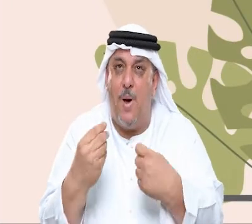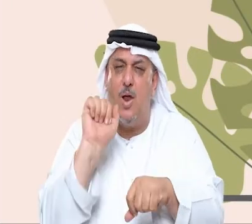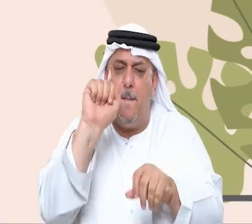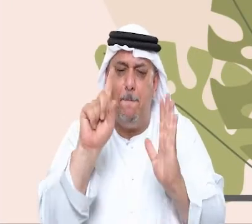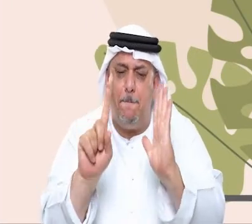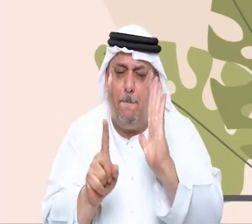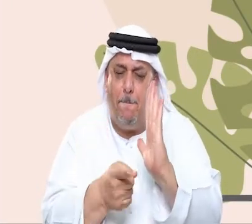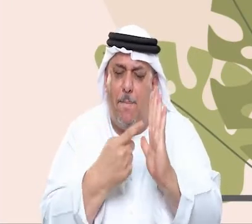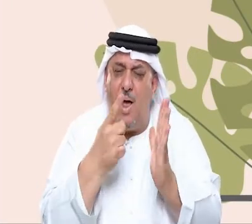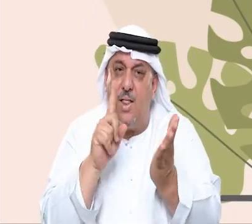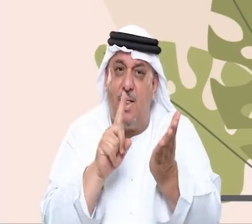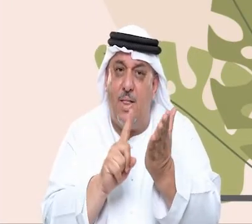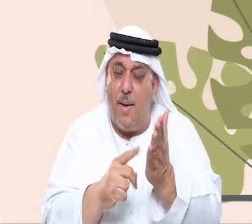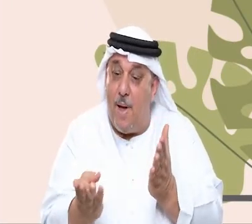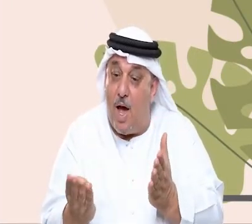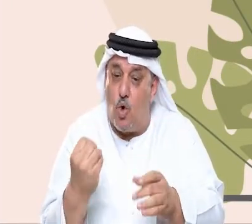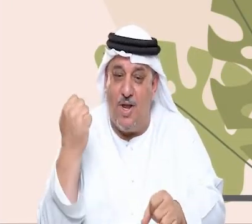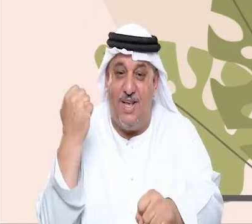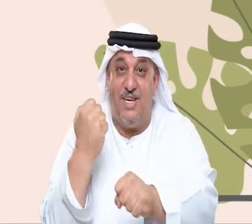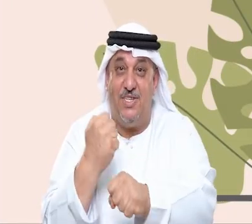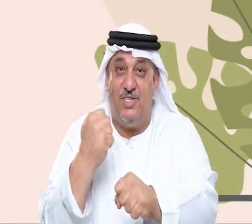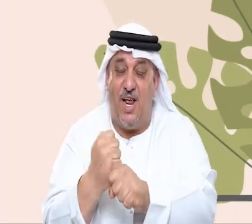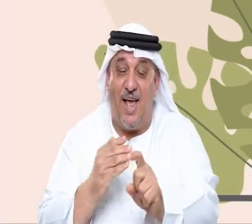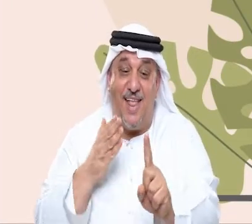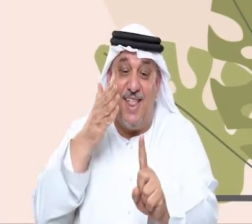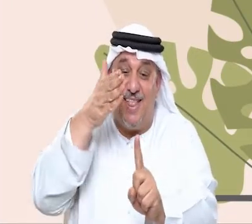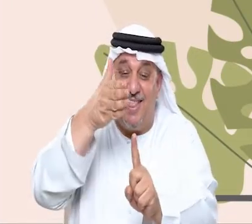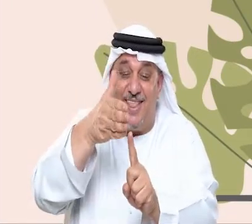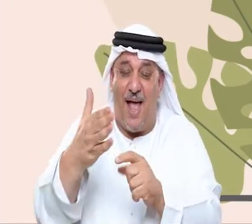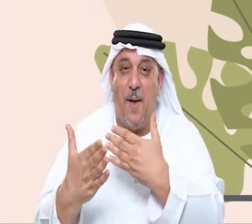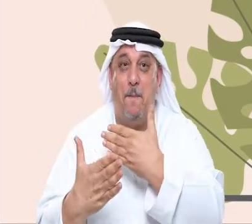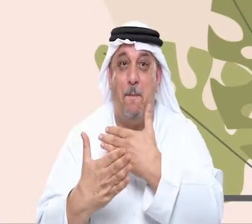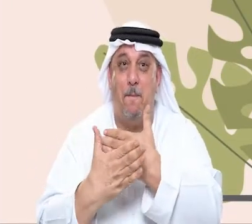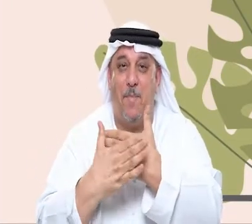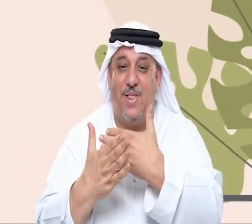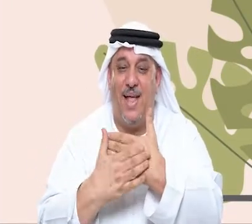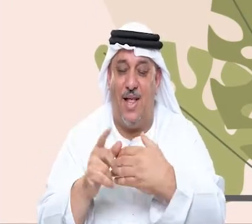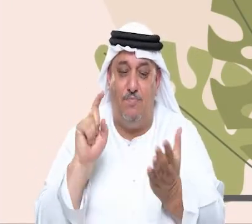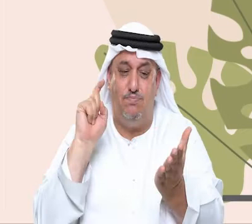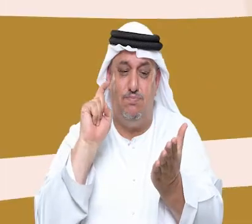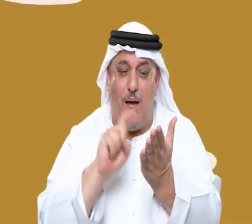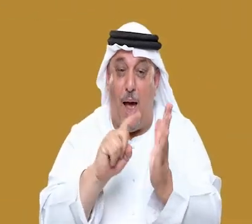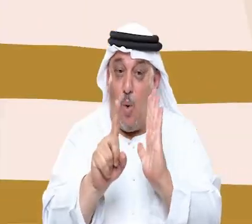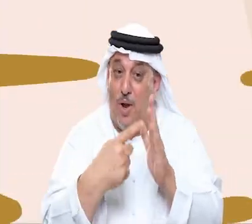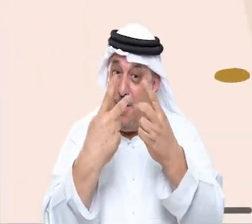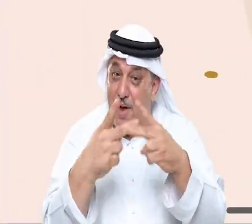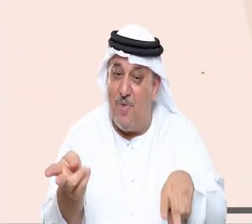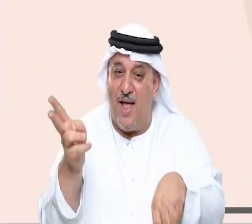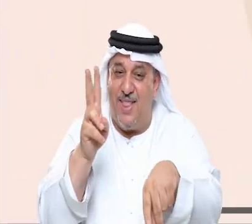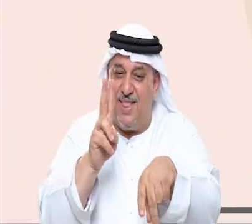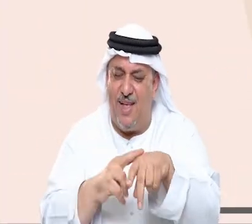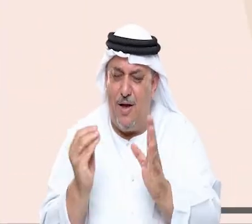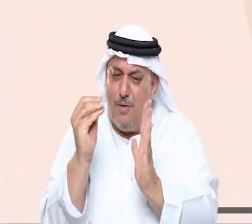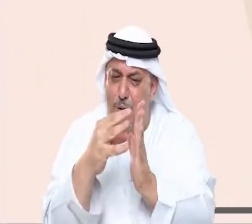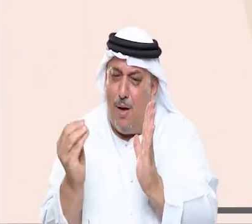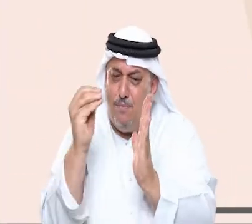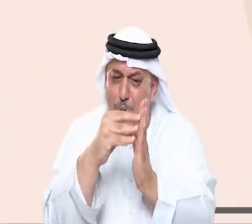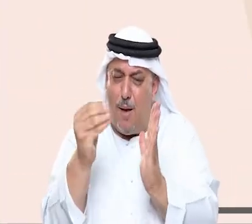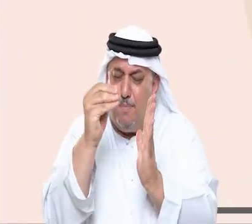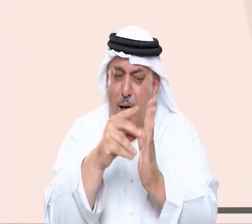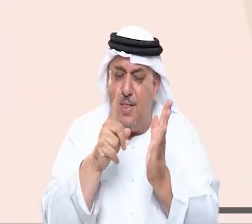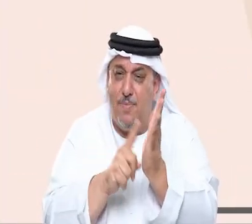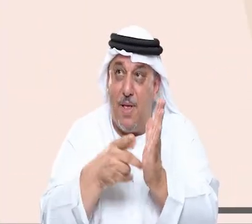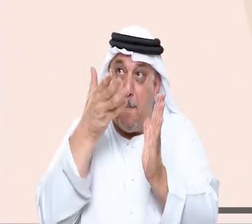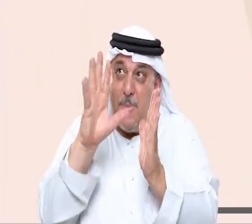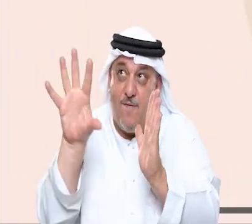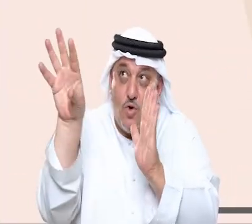and choose operating license services to reach the required service and press the start button. Fill the information in the form.